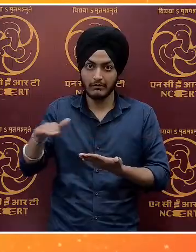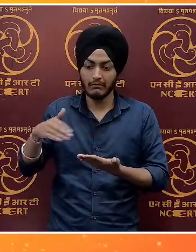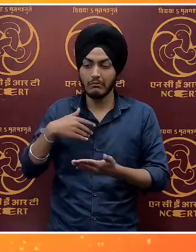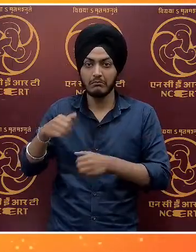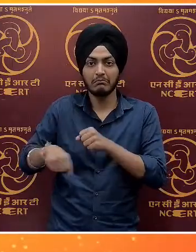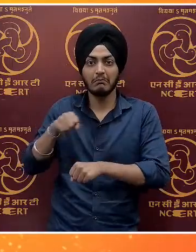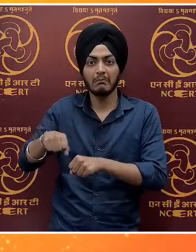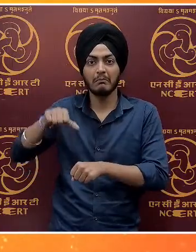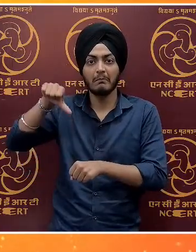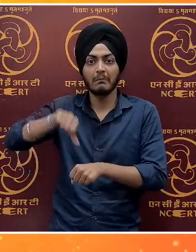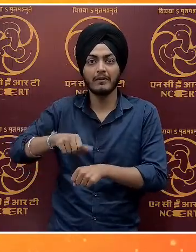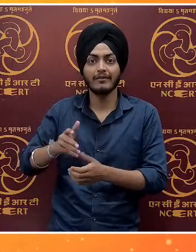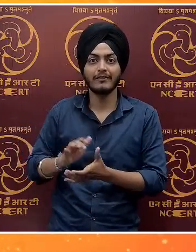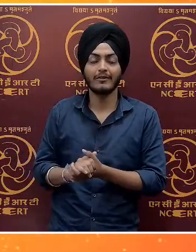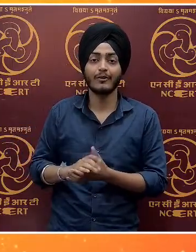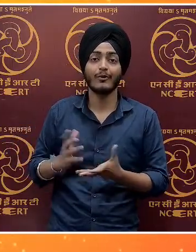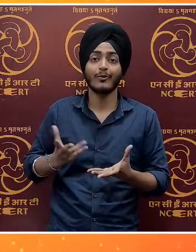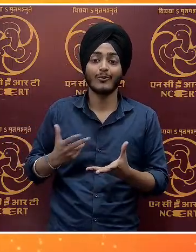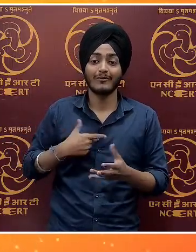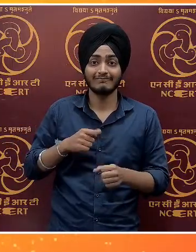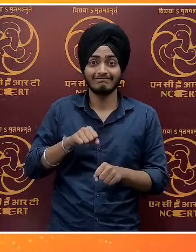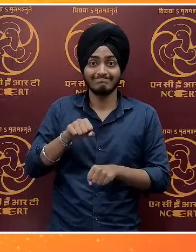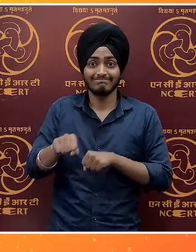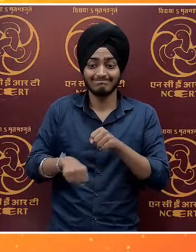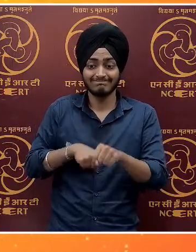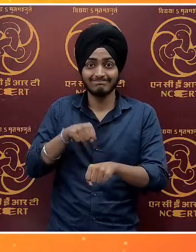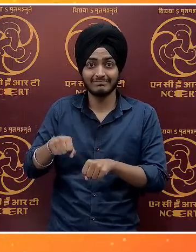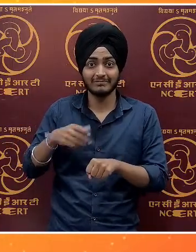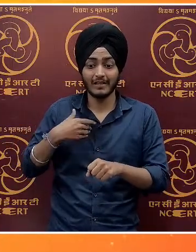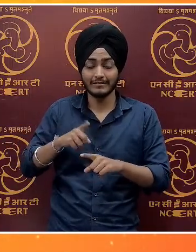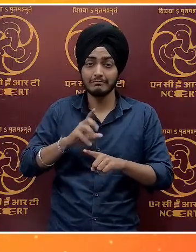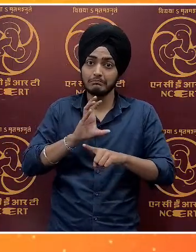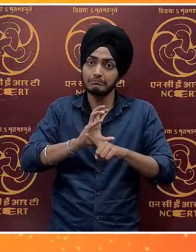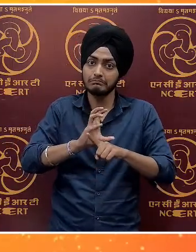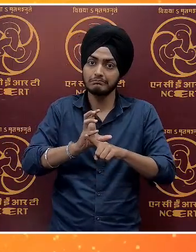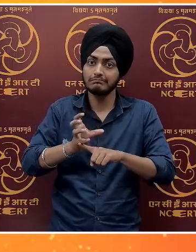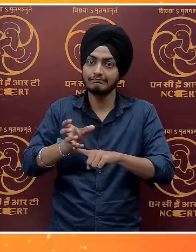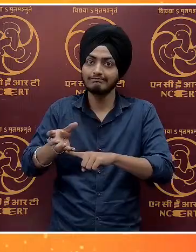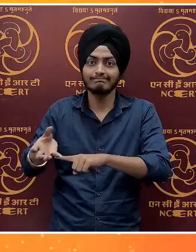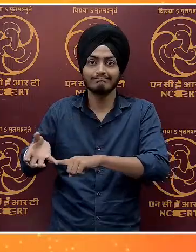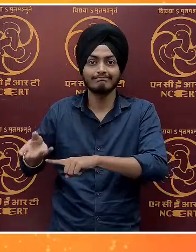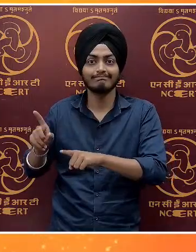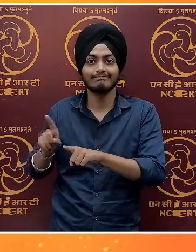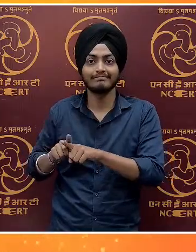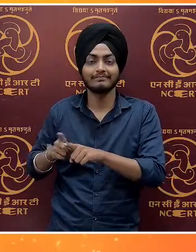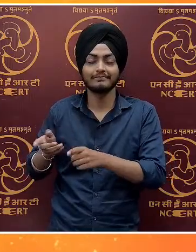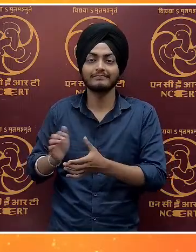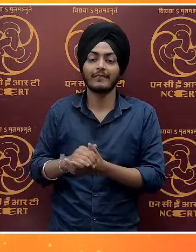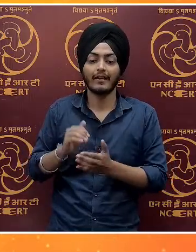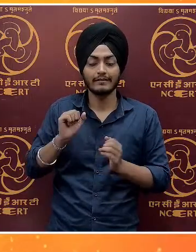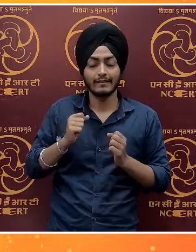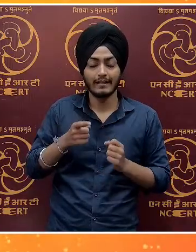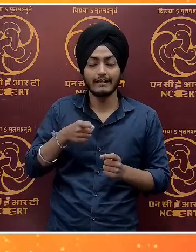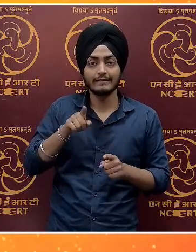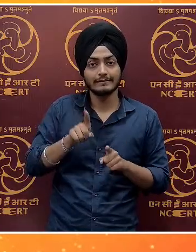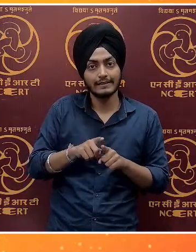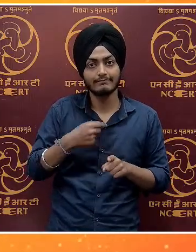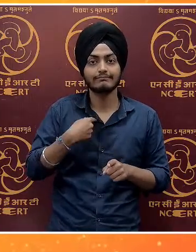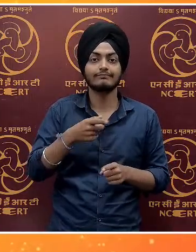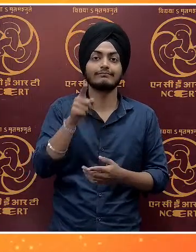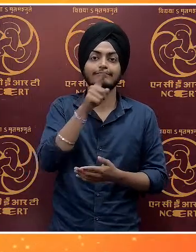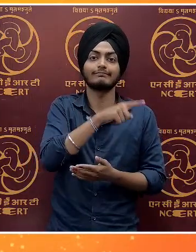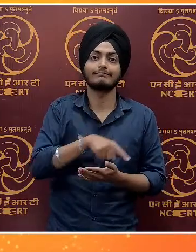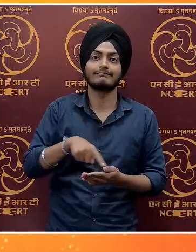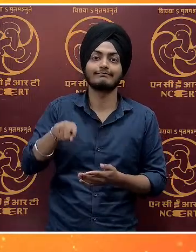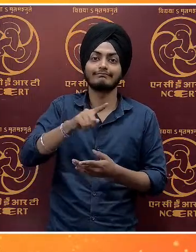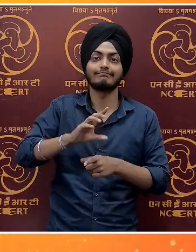will cause much and much friction with the ground. That is why tires are round in shape, so